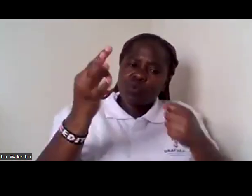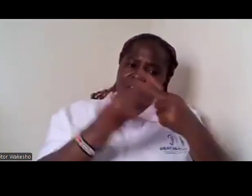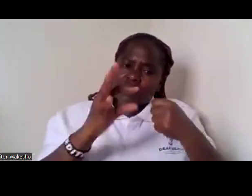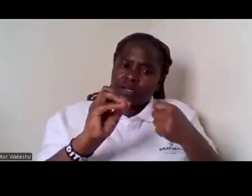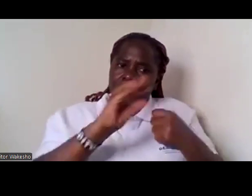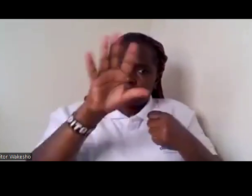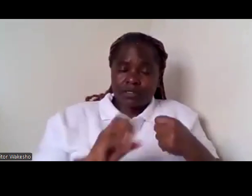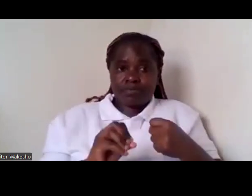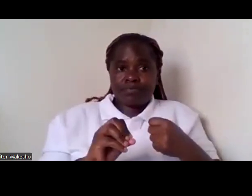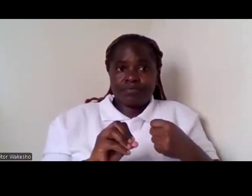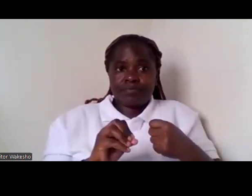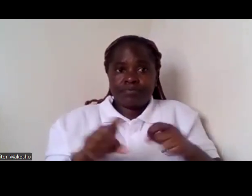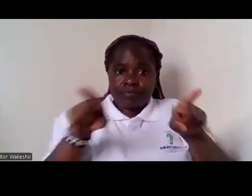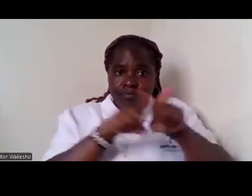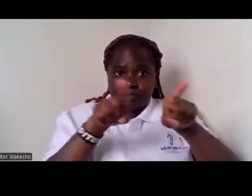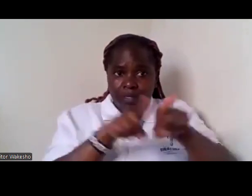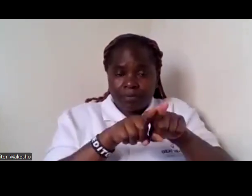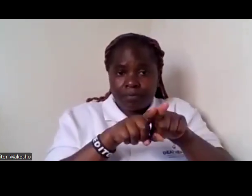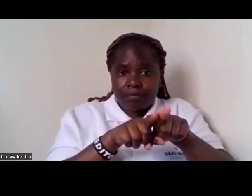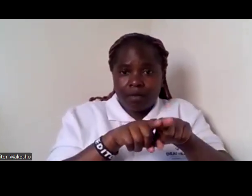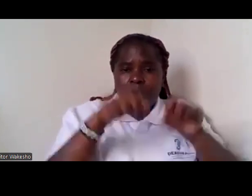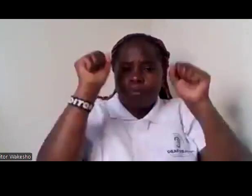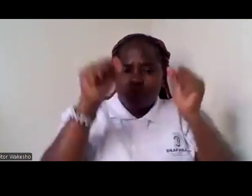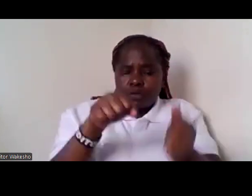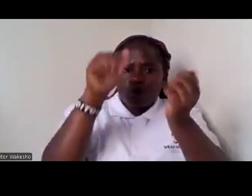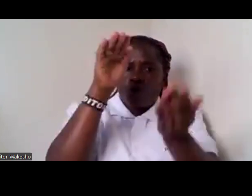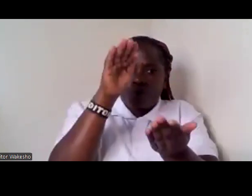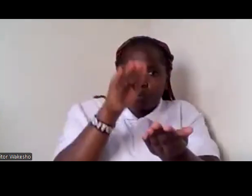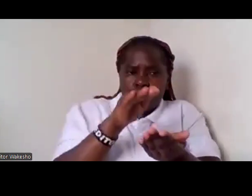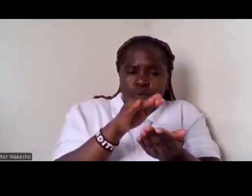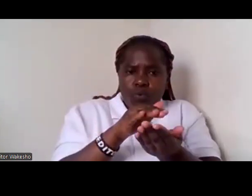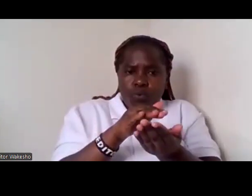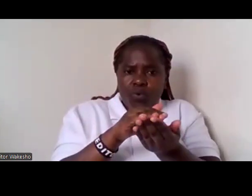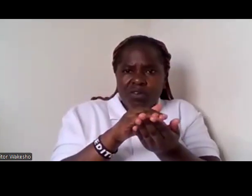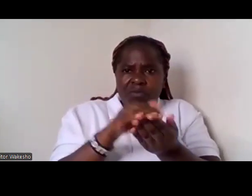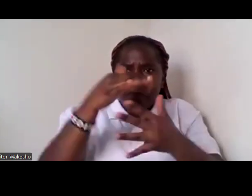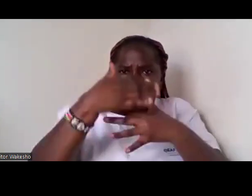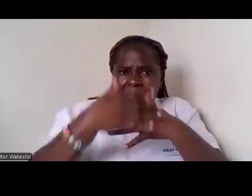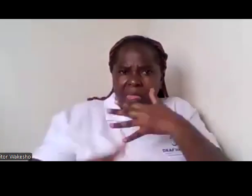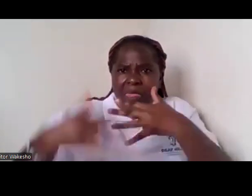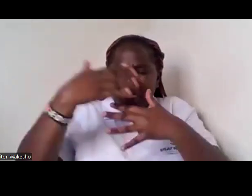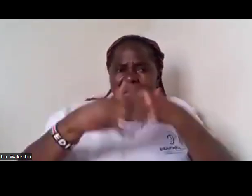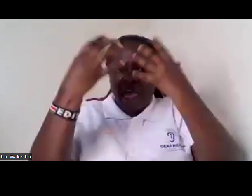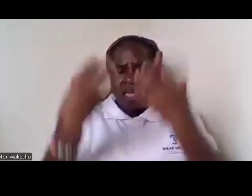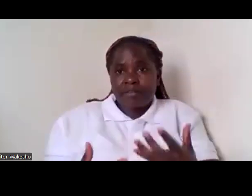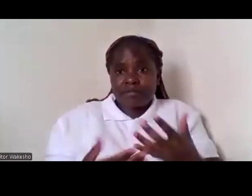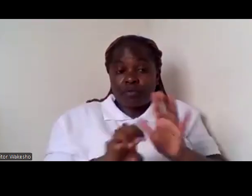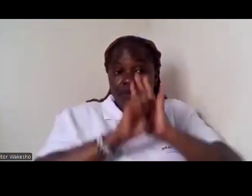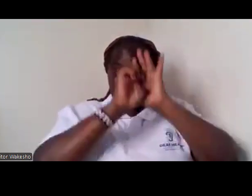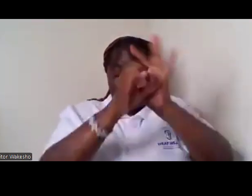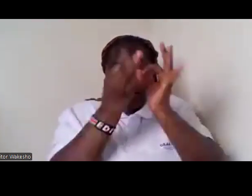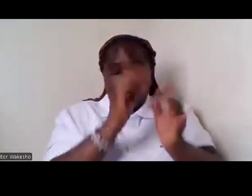And it's also known to reduce menstrual blood flow. So, for example, if a patient comes and tells